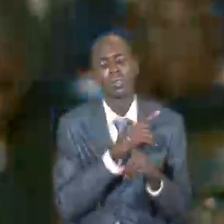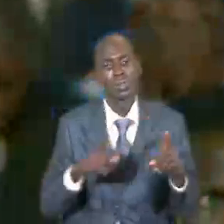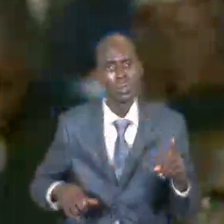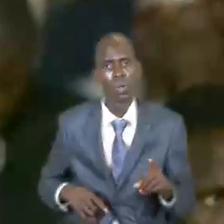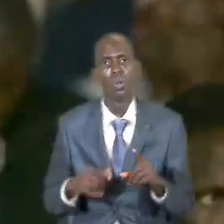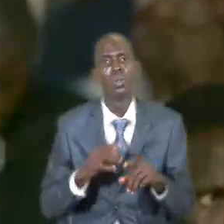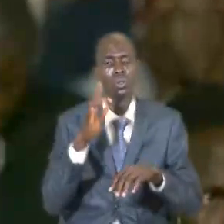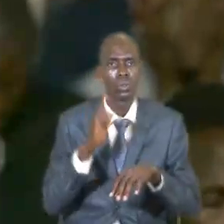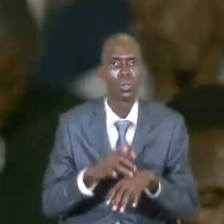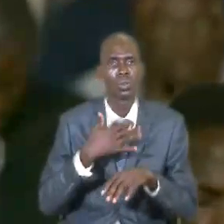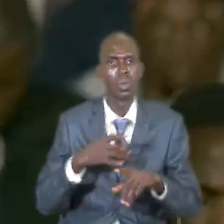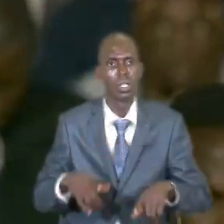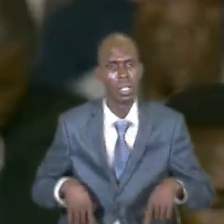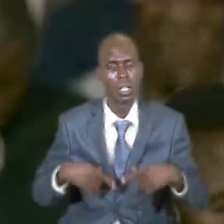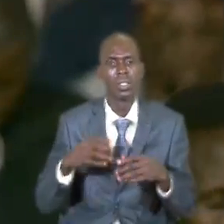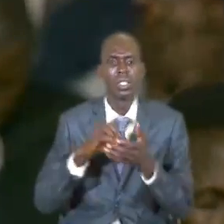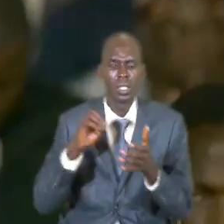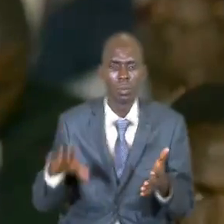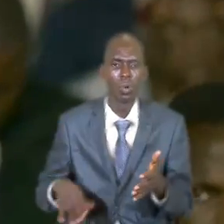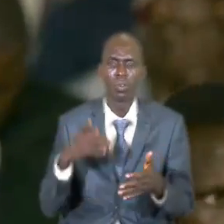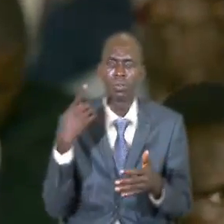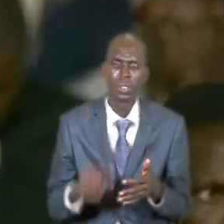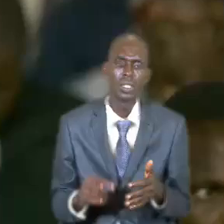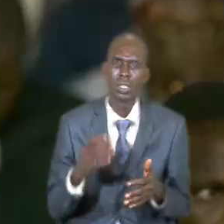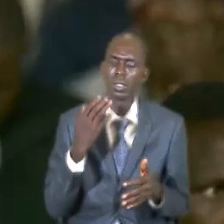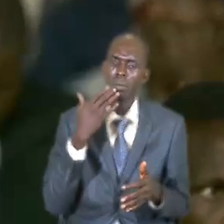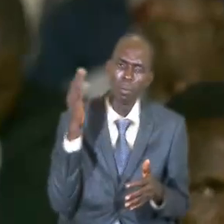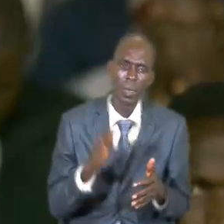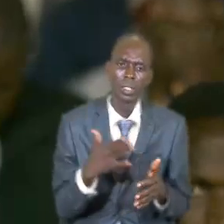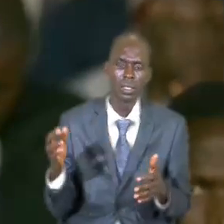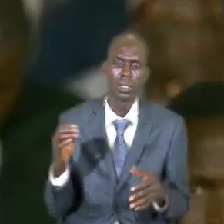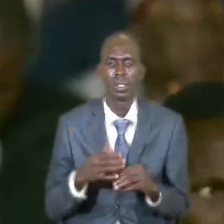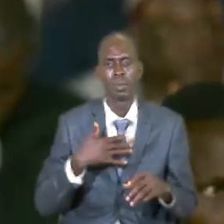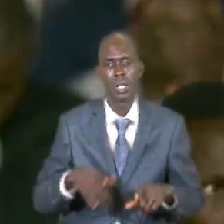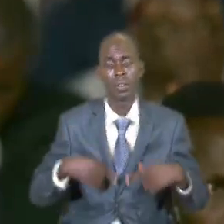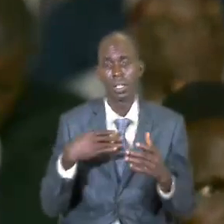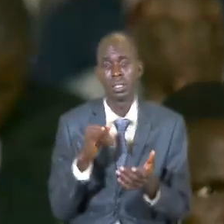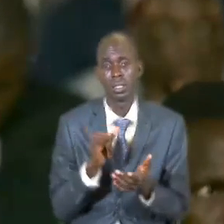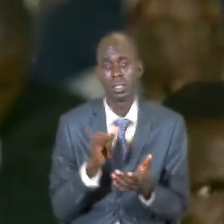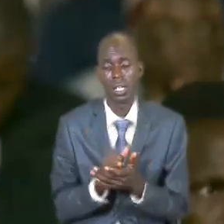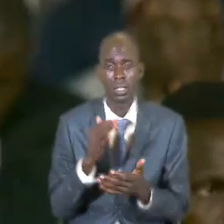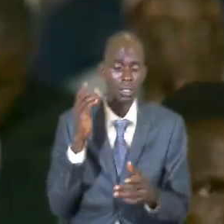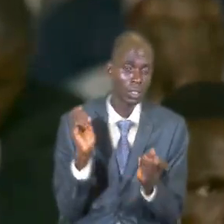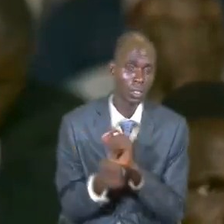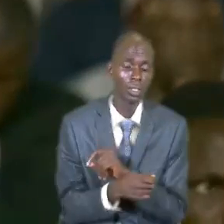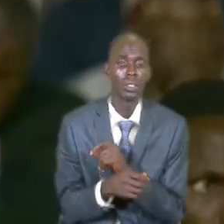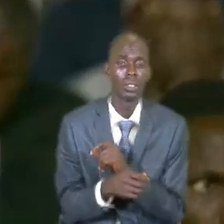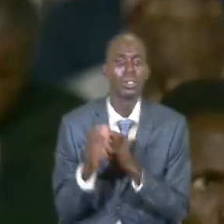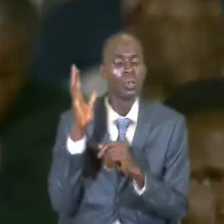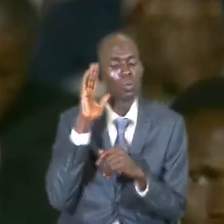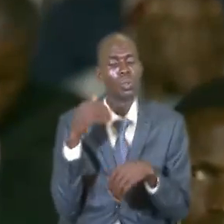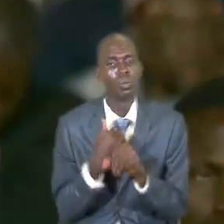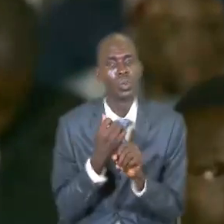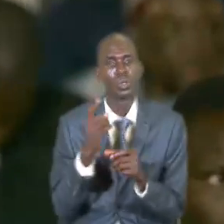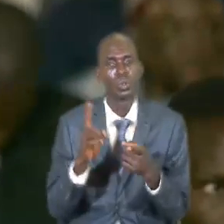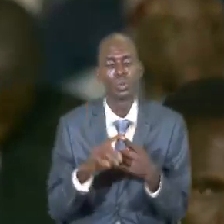my life, and that interruption will make you an incredible influence in this